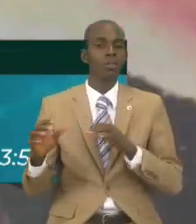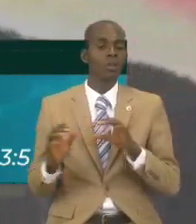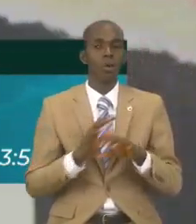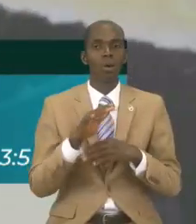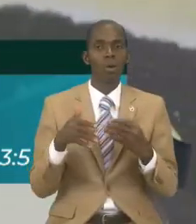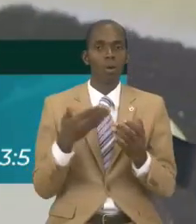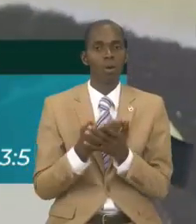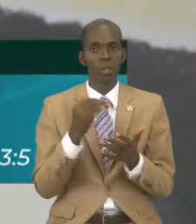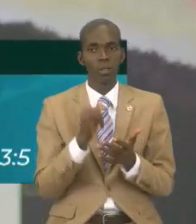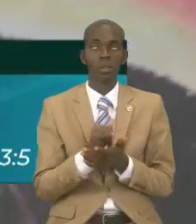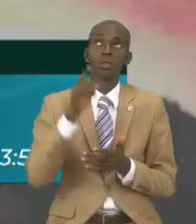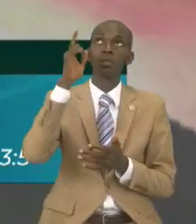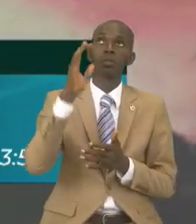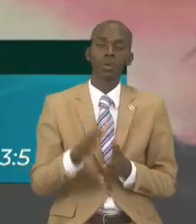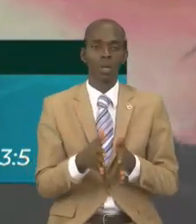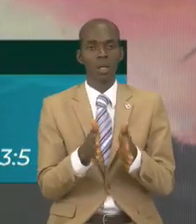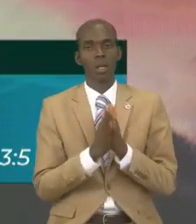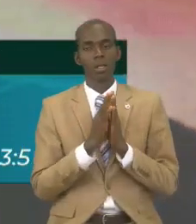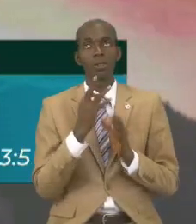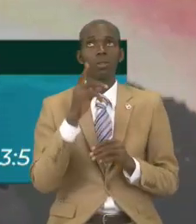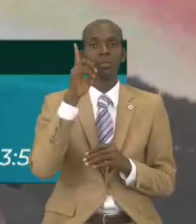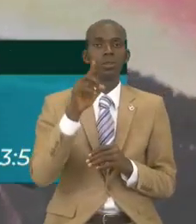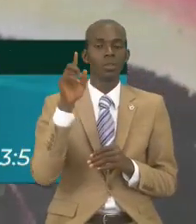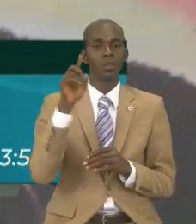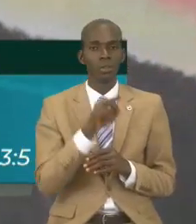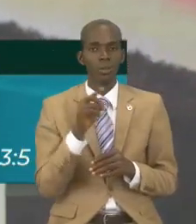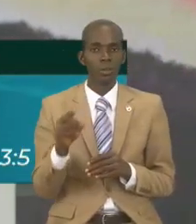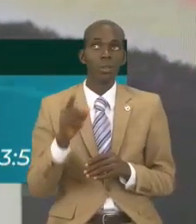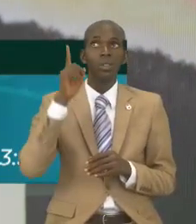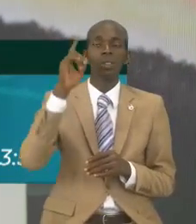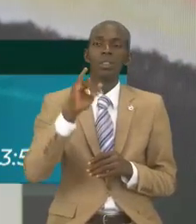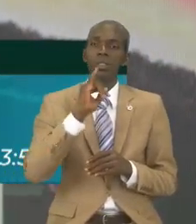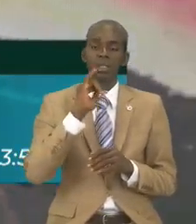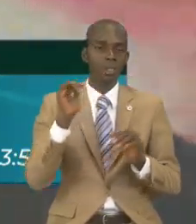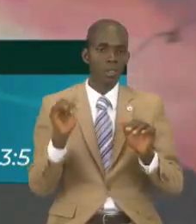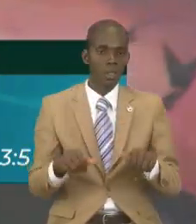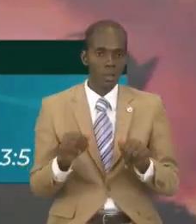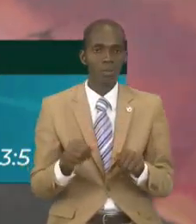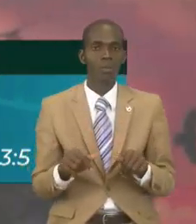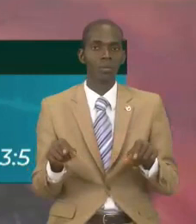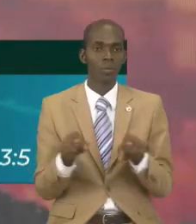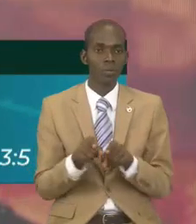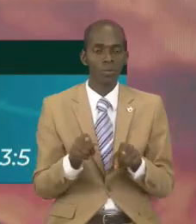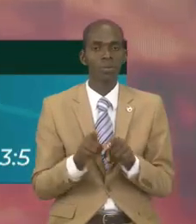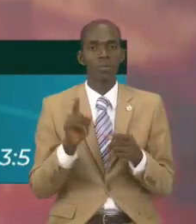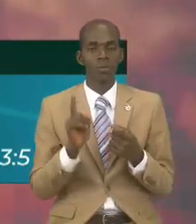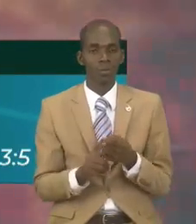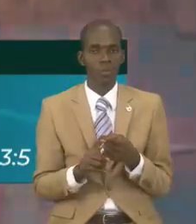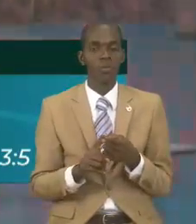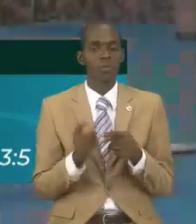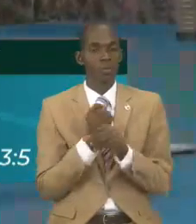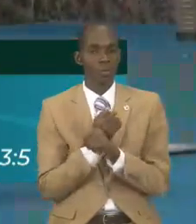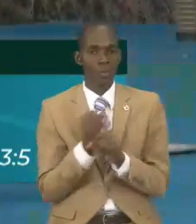God requires. Therefore, he is able also to save